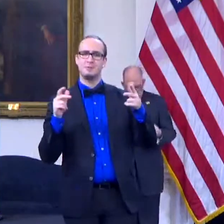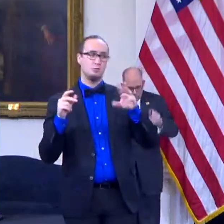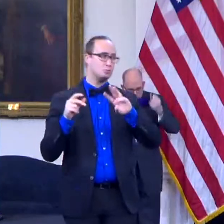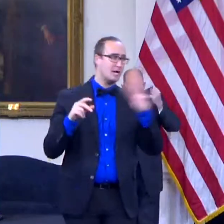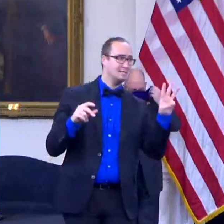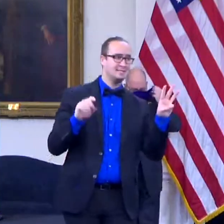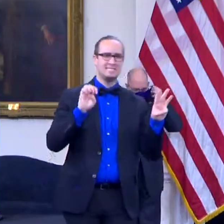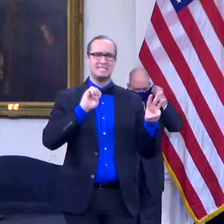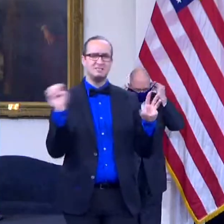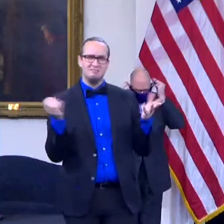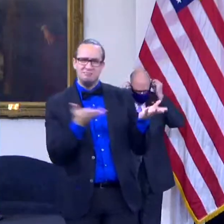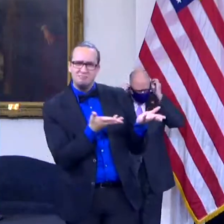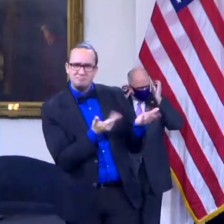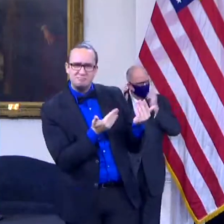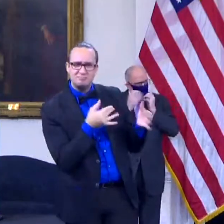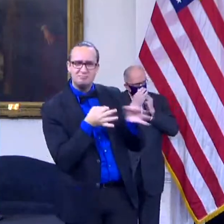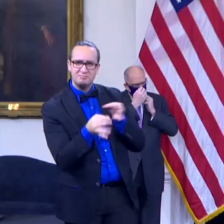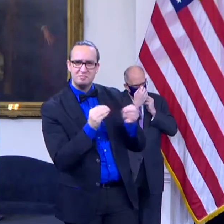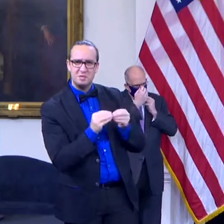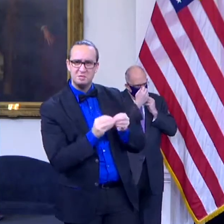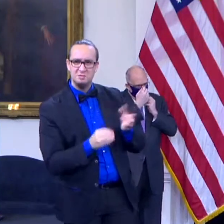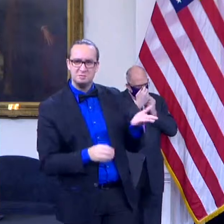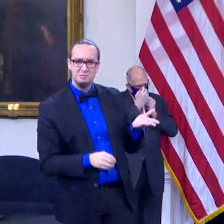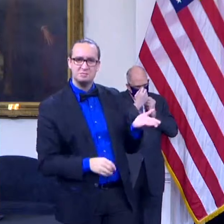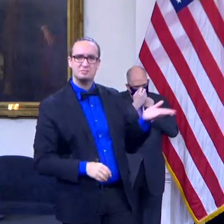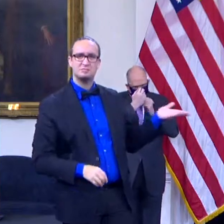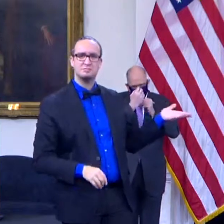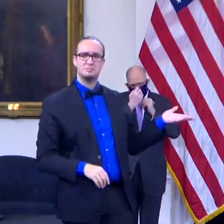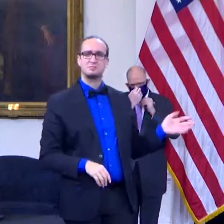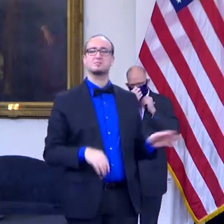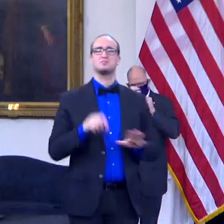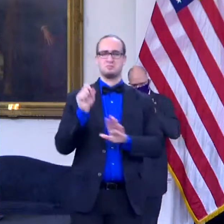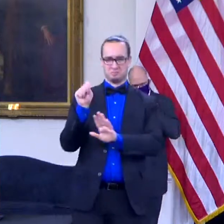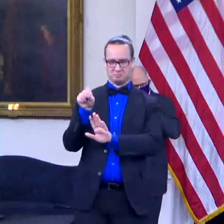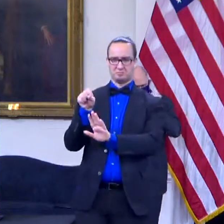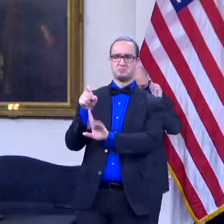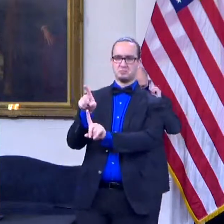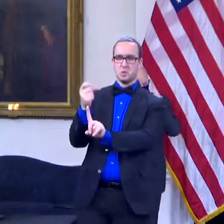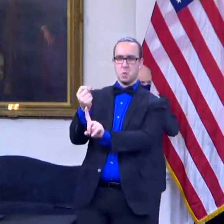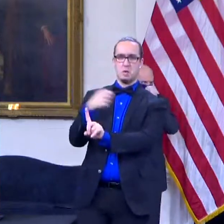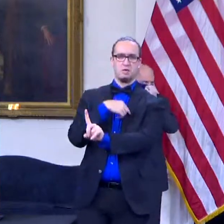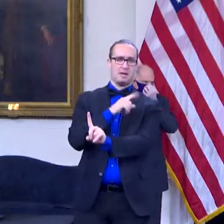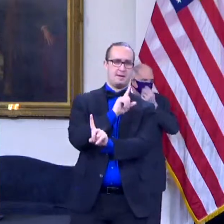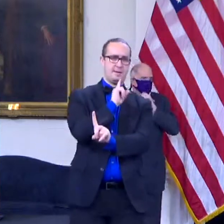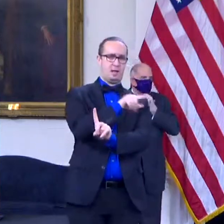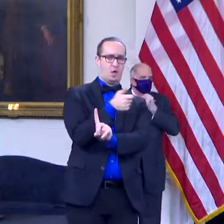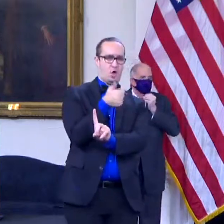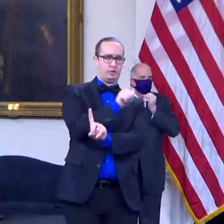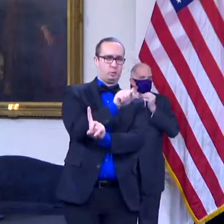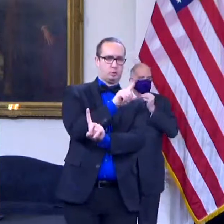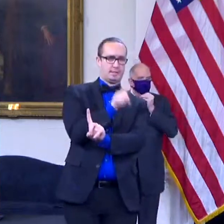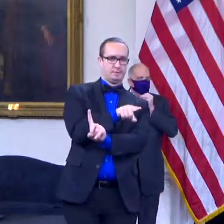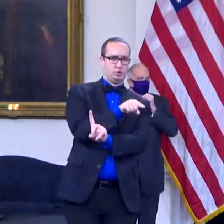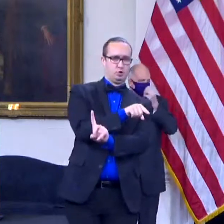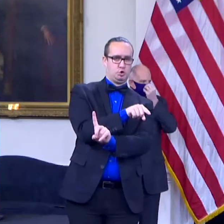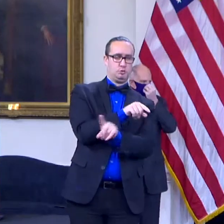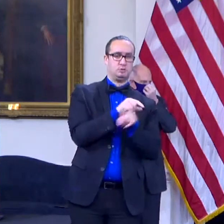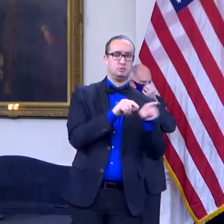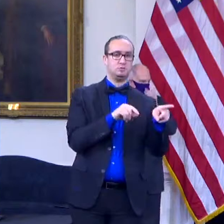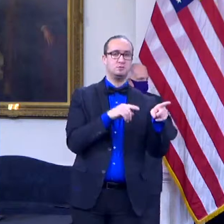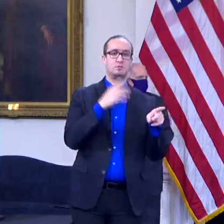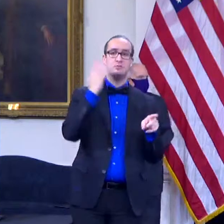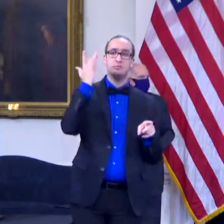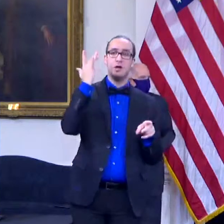about community-driven. It's community-driven because it's specific to a community. The needs may be different, whether it's what the barrier is. So that's